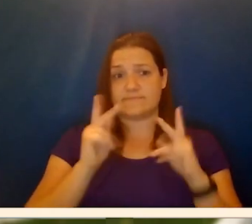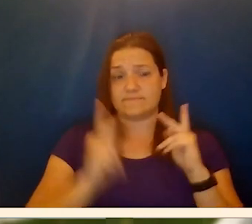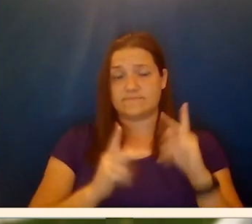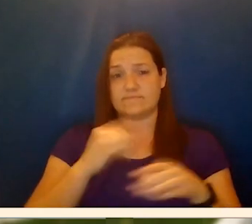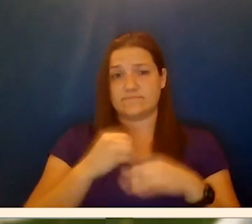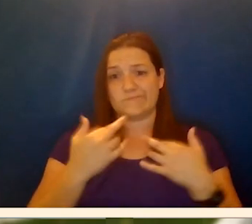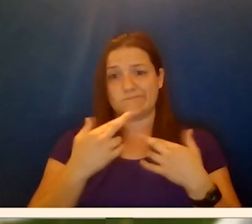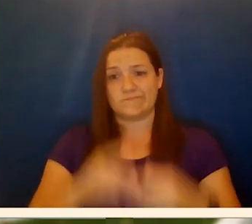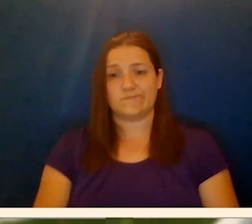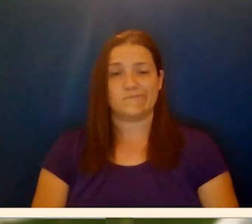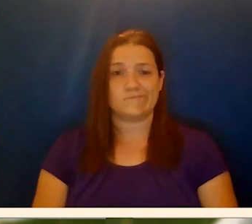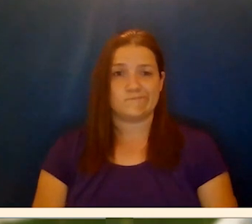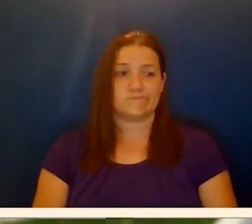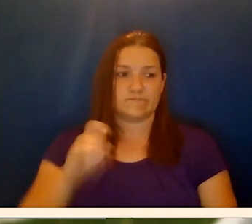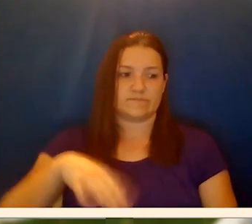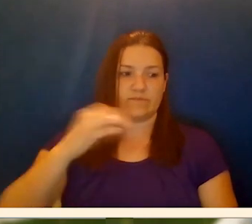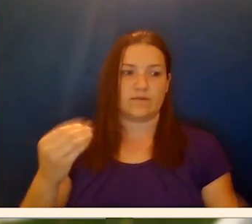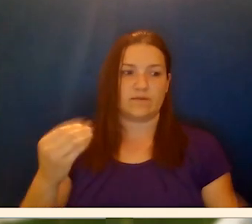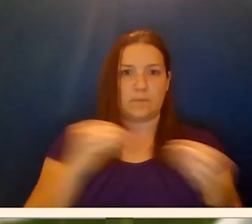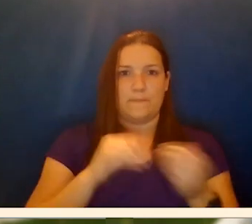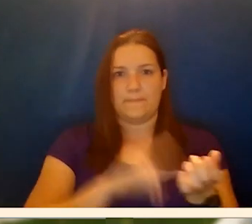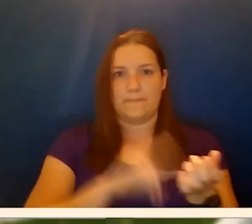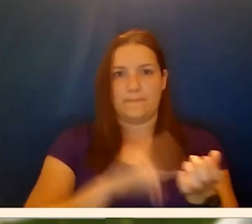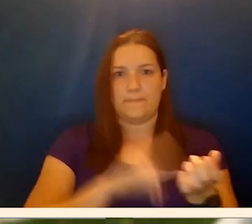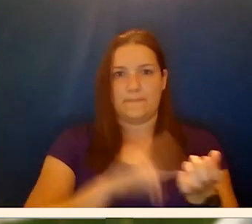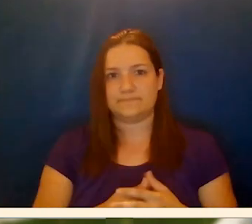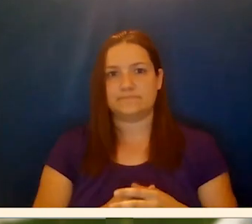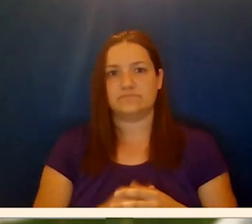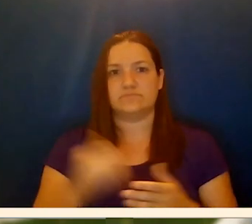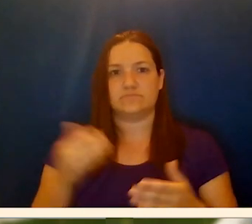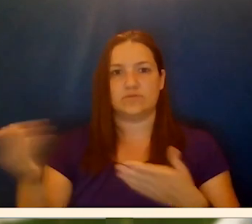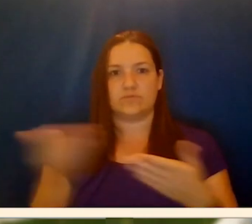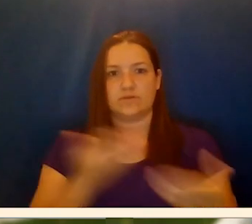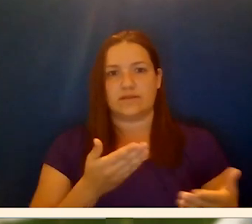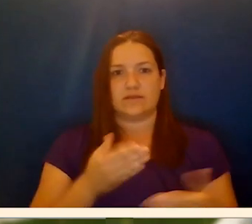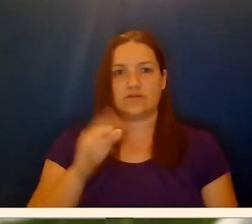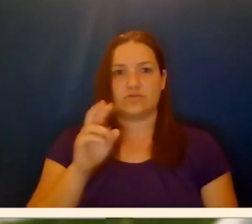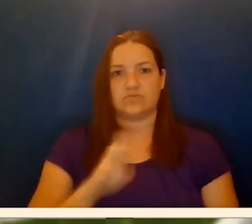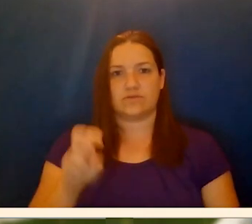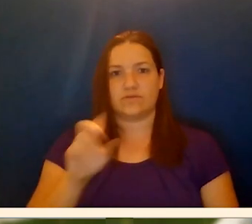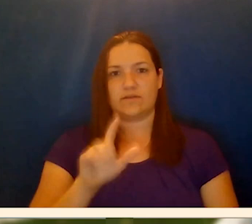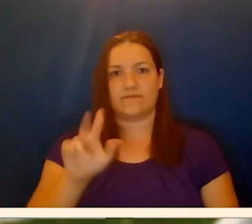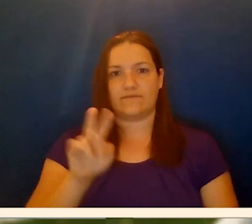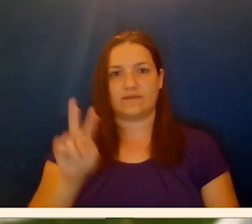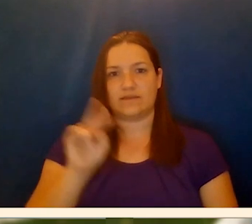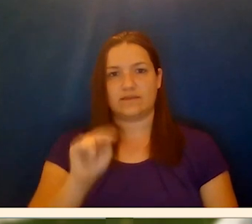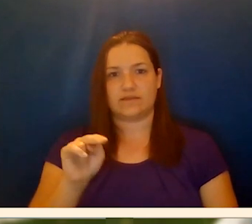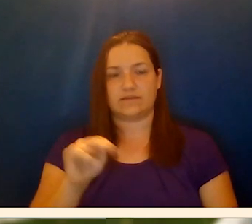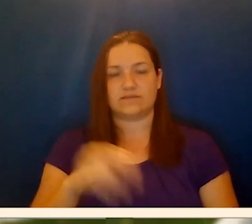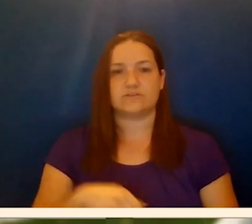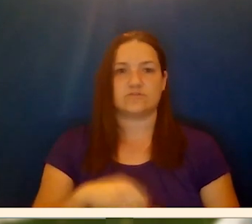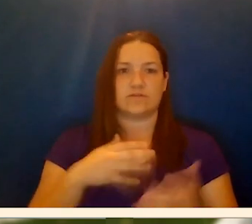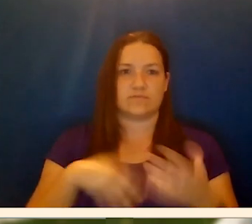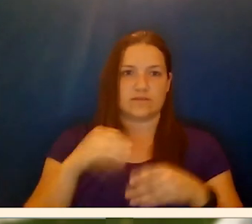So we've got to find more nurses. We're bringing in traveler LVNs that can be circulating in the